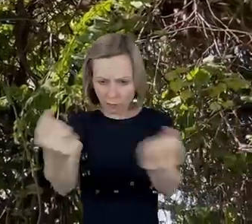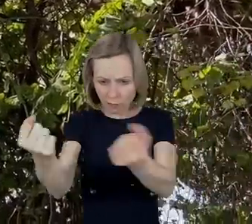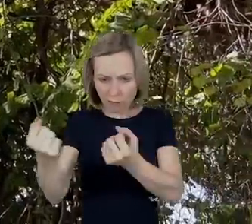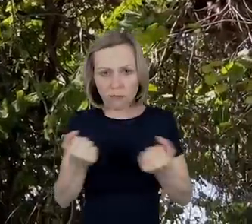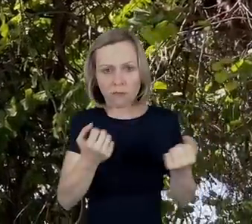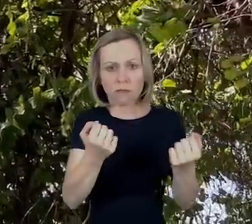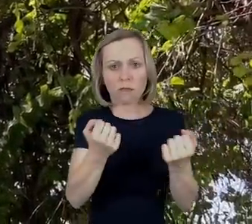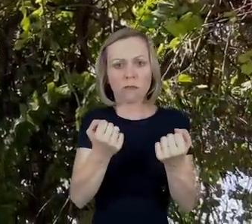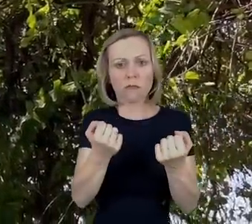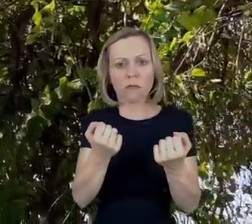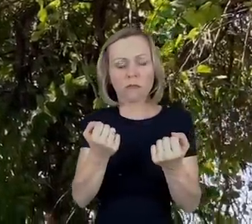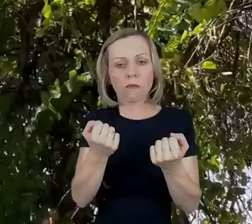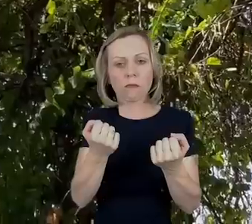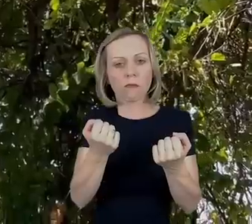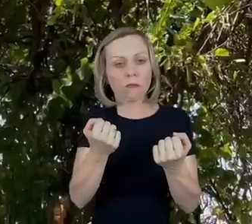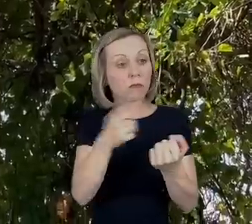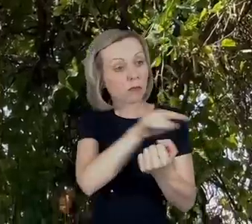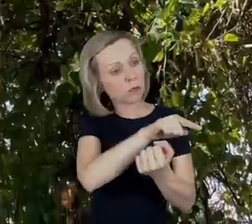Recognize God's peace,